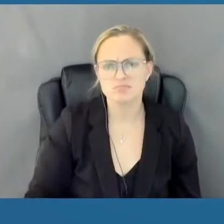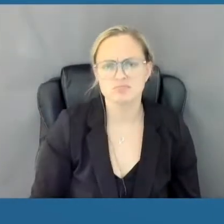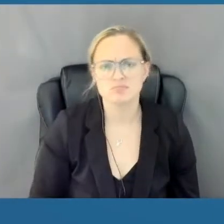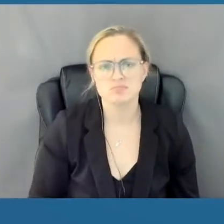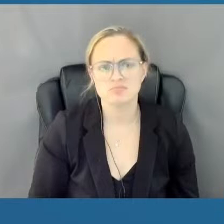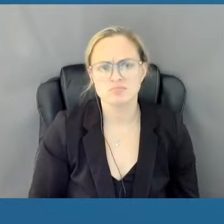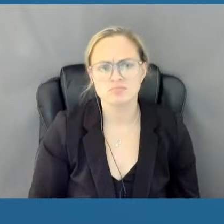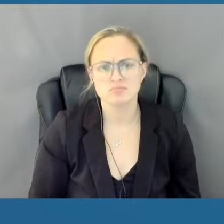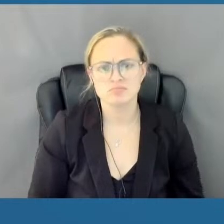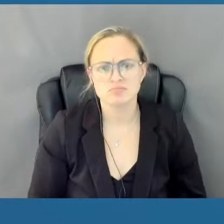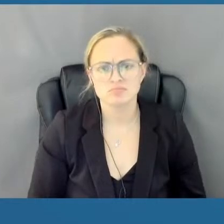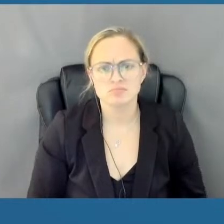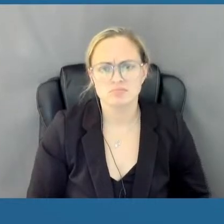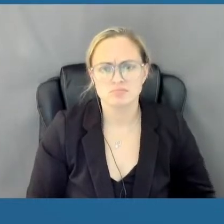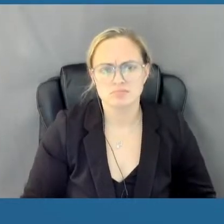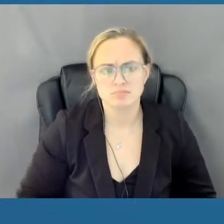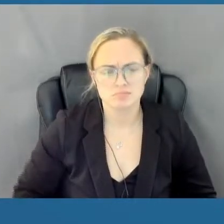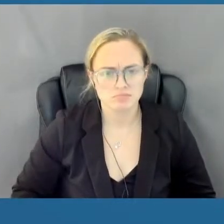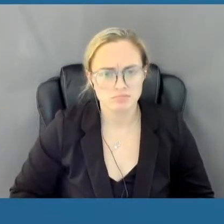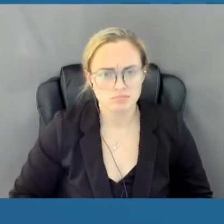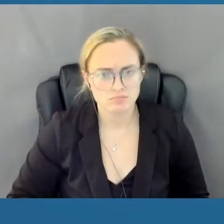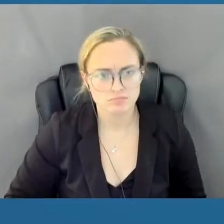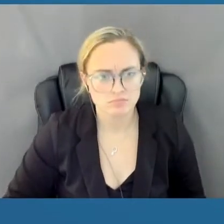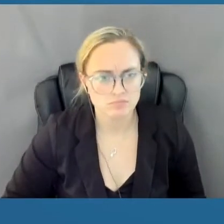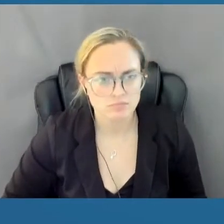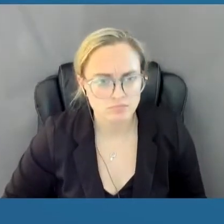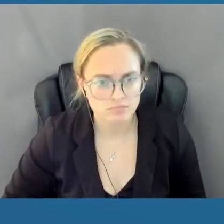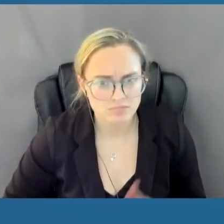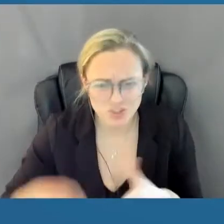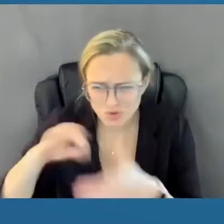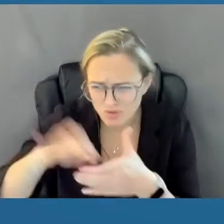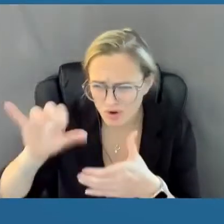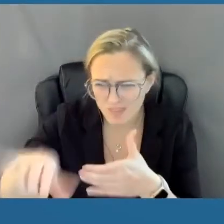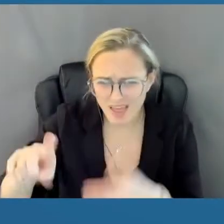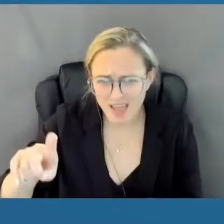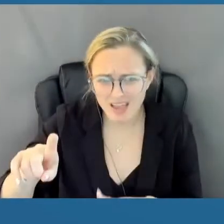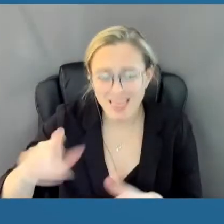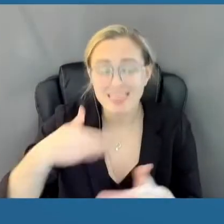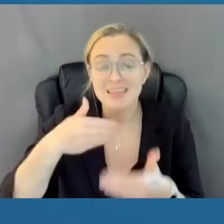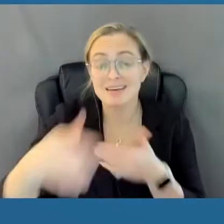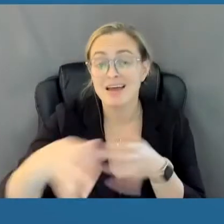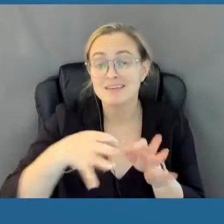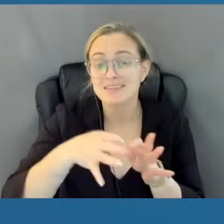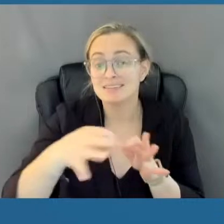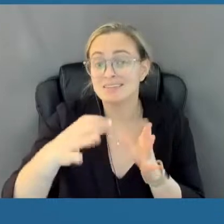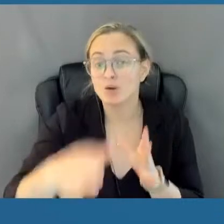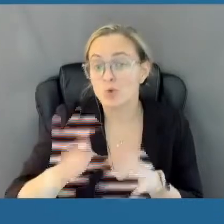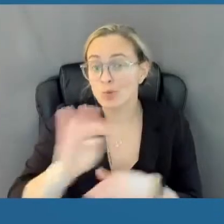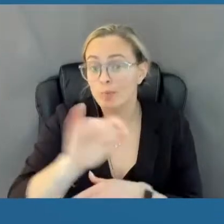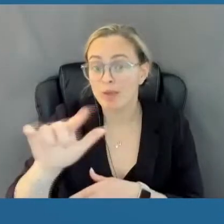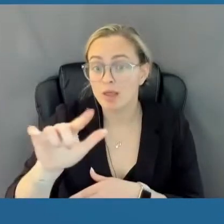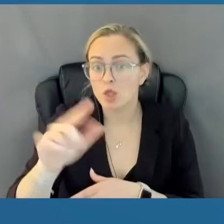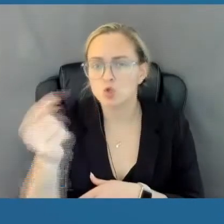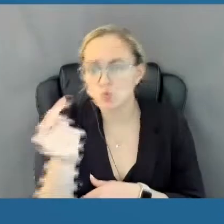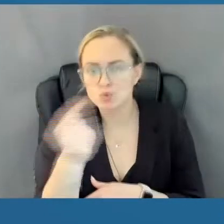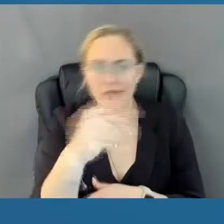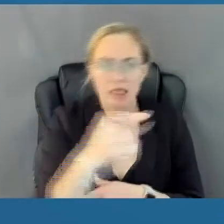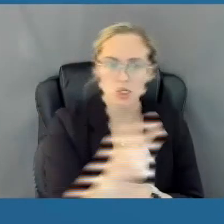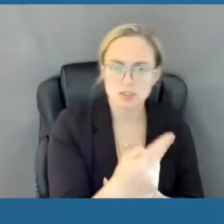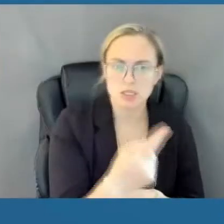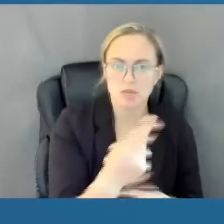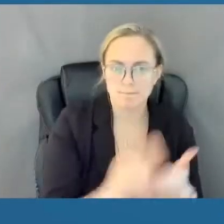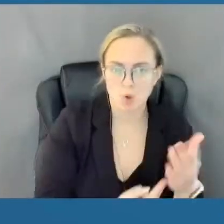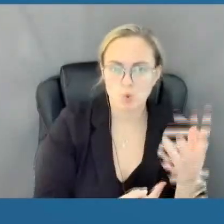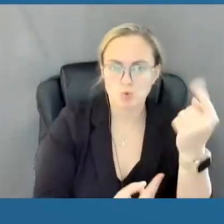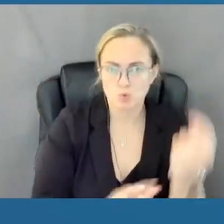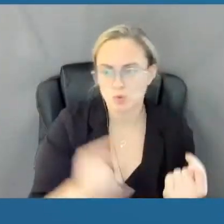Yeah. To vote on them, or? Blake? The next extender bill, we've been on a cadence of Tuesdays and Thursdays that will maintain